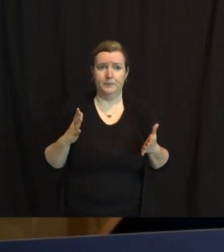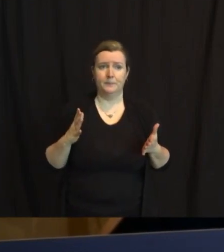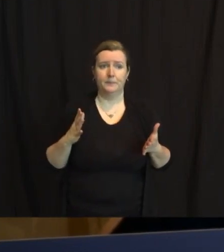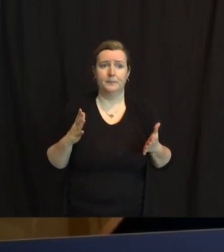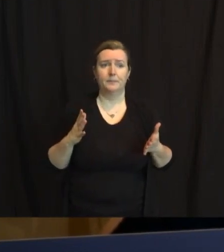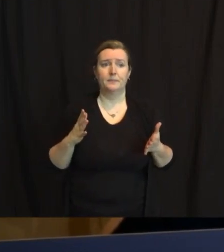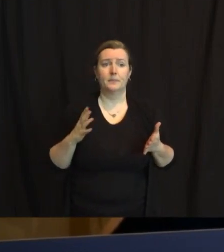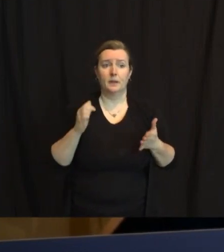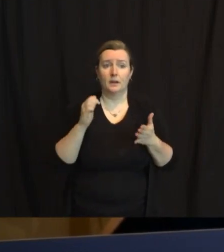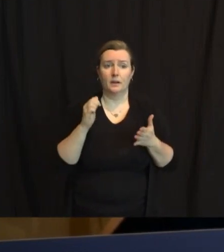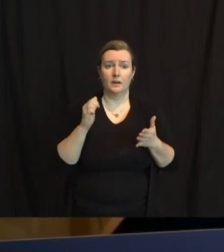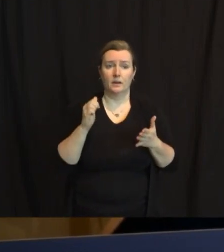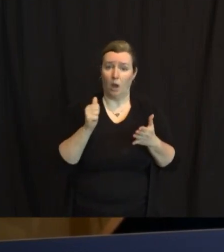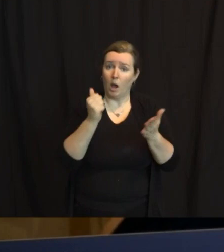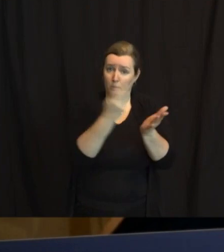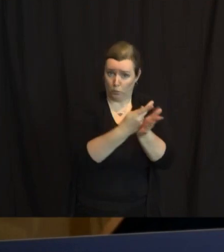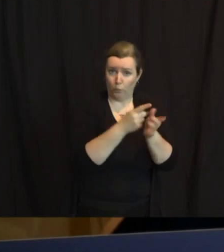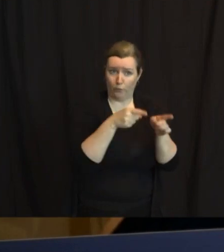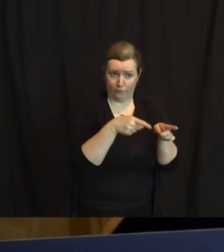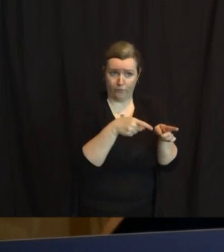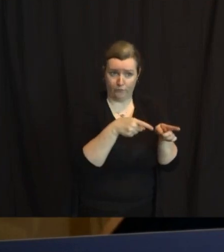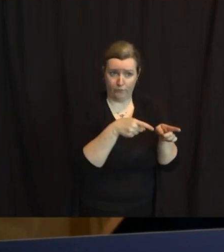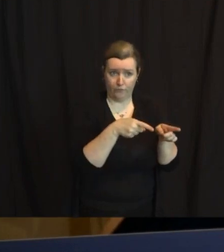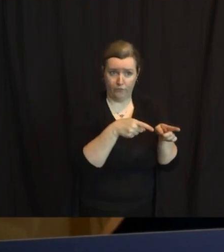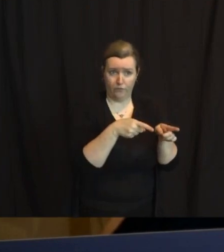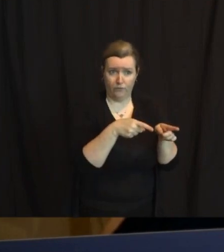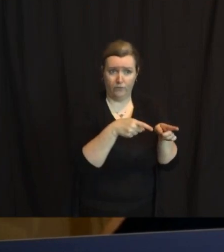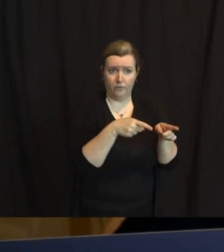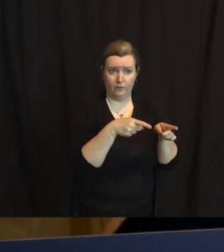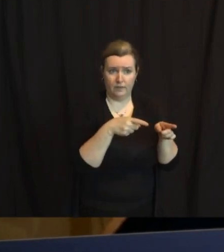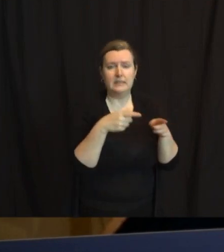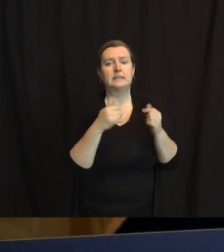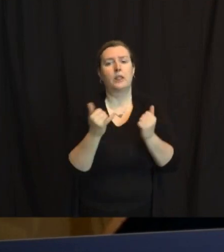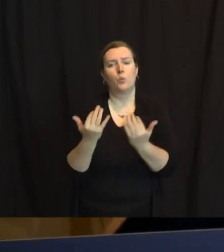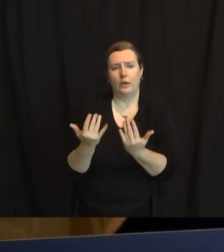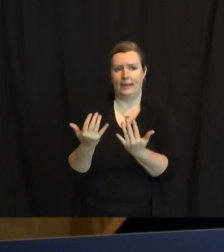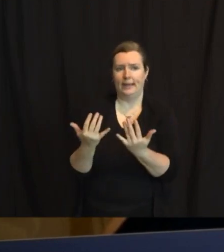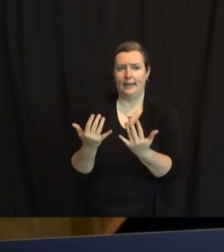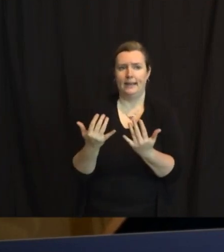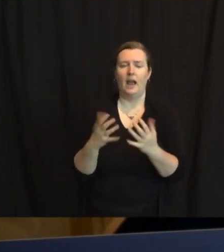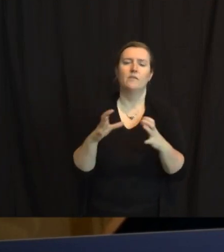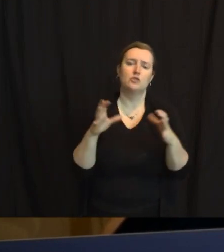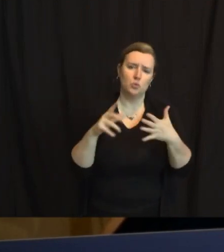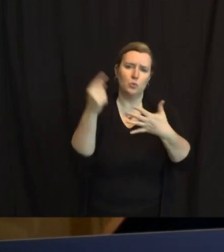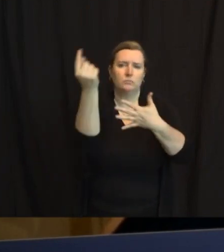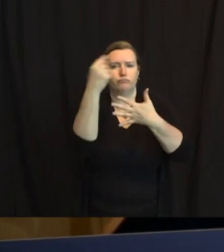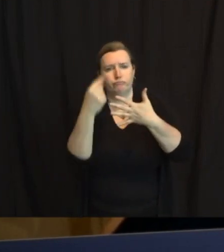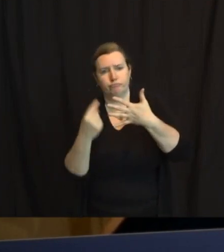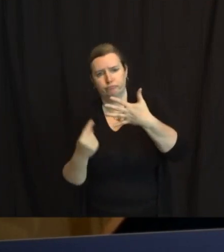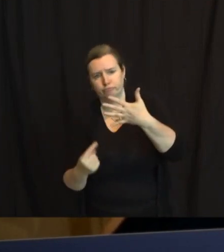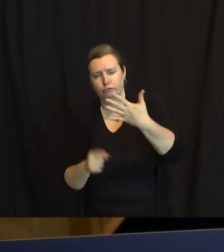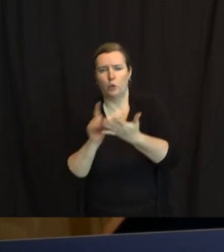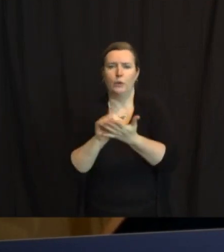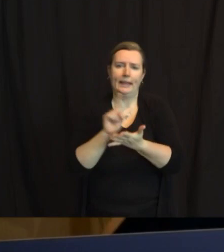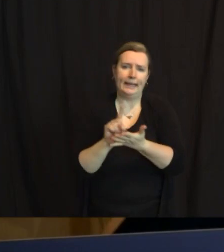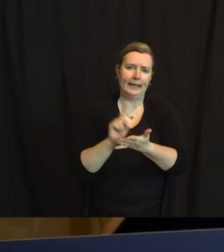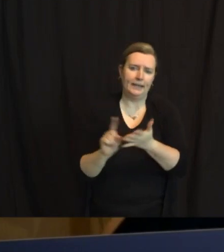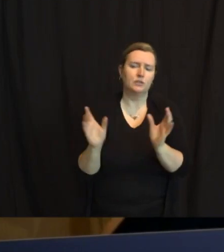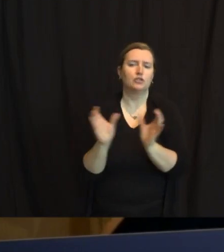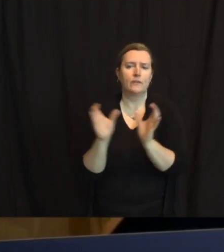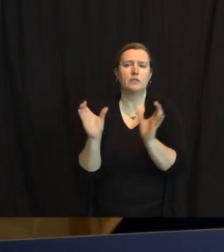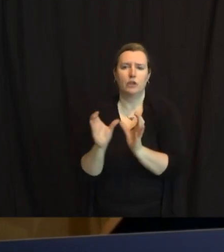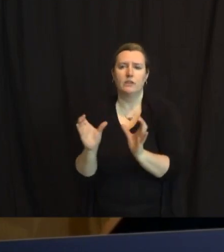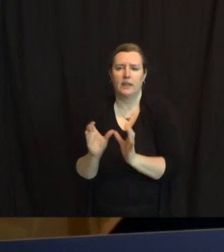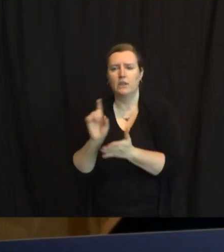from us. The money just doesn't come automatically. There's steps that they need to take, and certification each week is one of them. But yes, the 2040 was